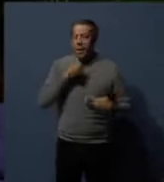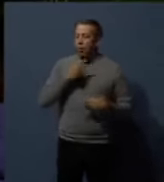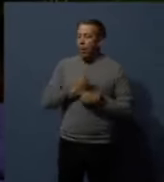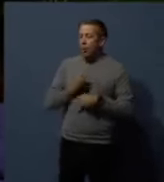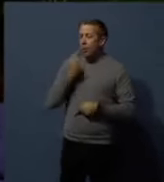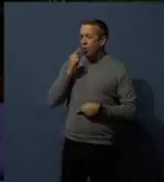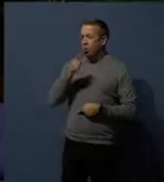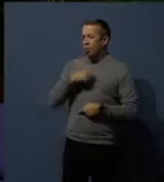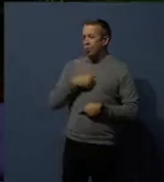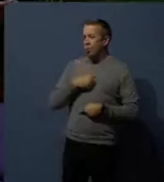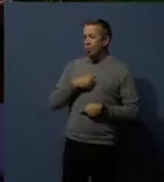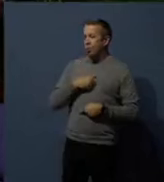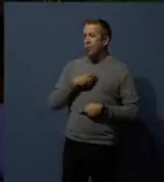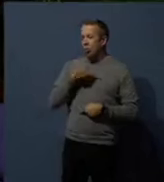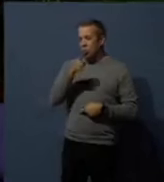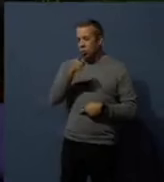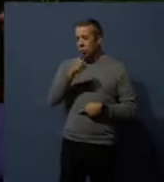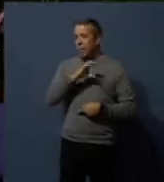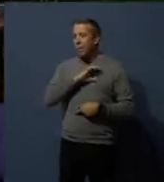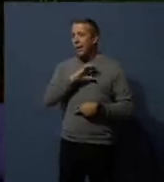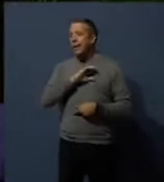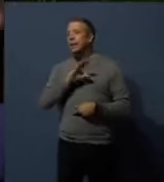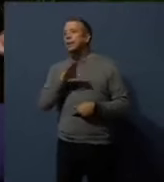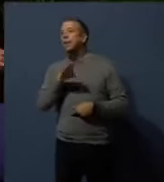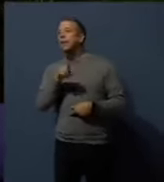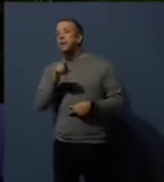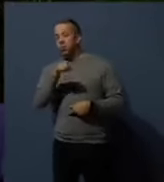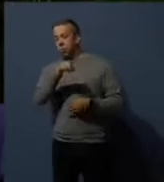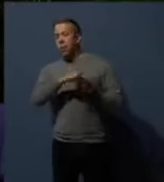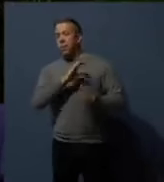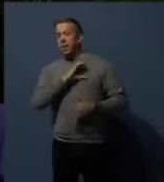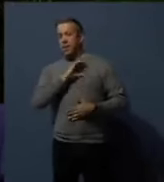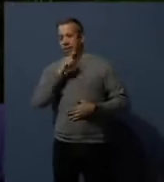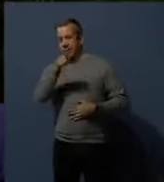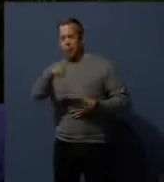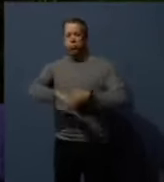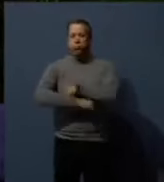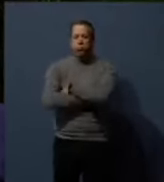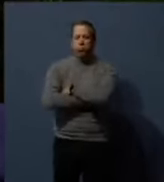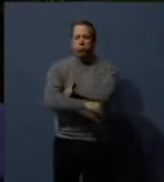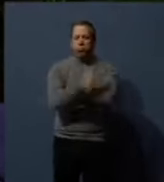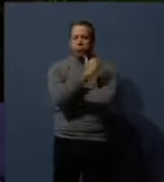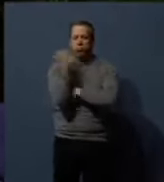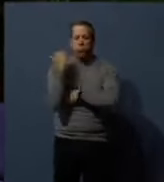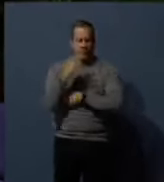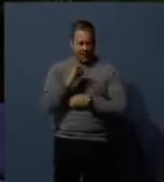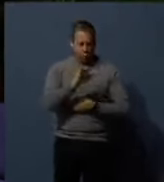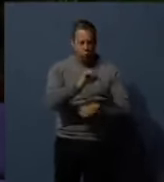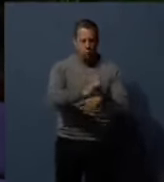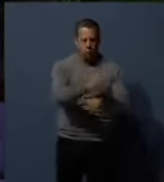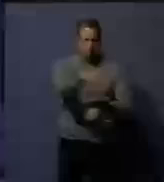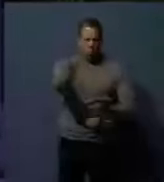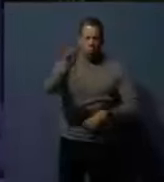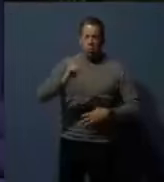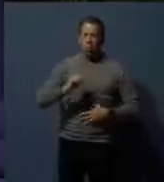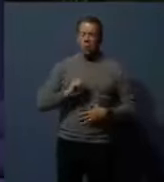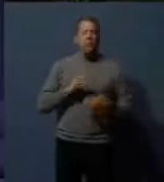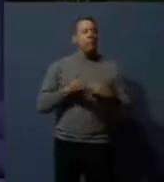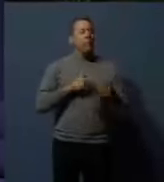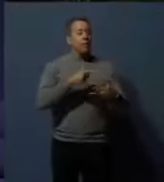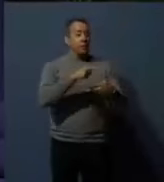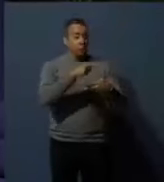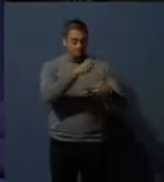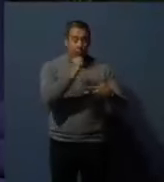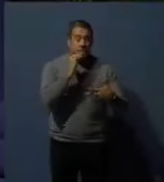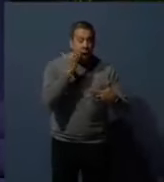you. I would probably suggest security because those guys never smile and they don't have to, okay? It's not part of the job. Can you